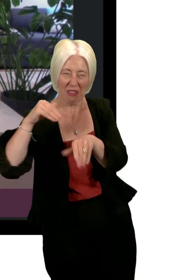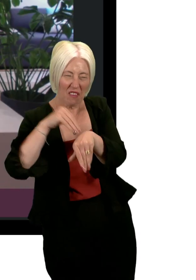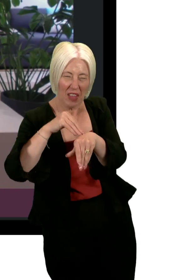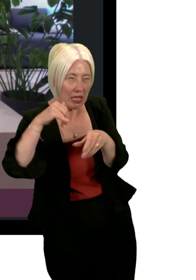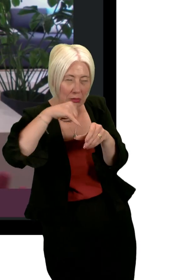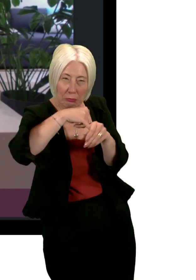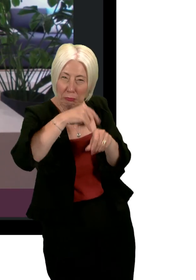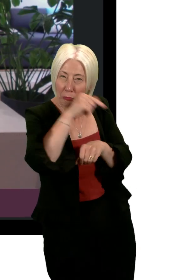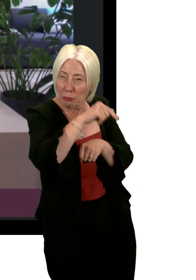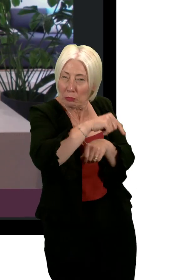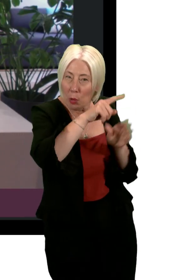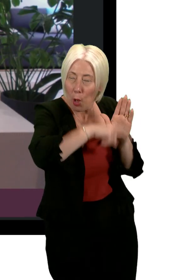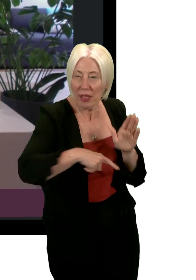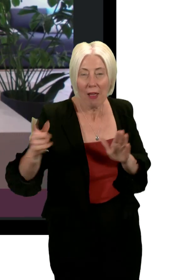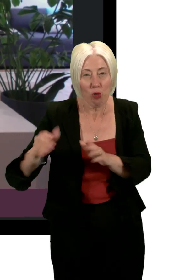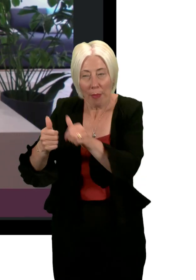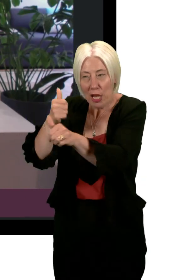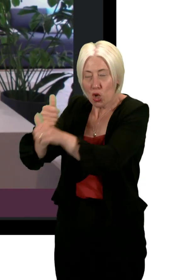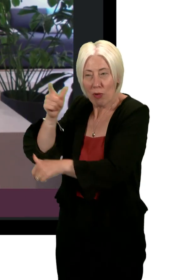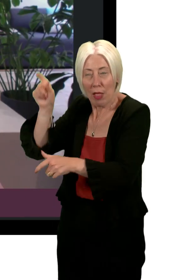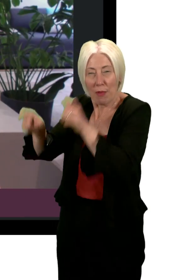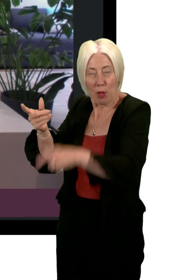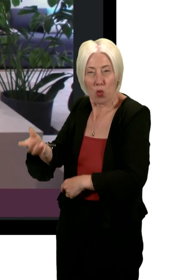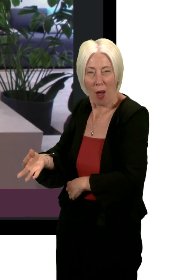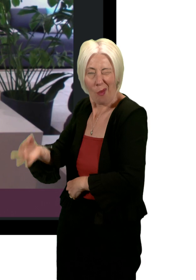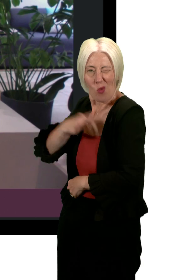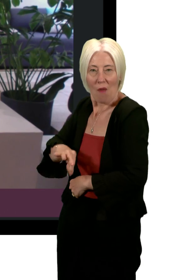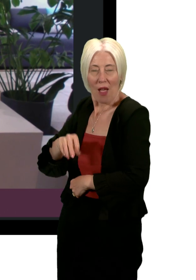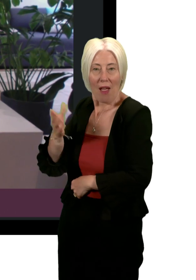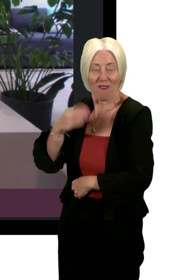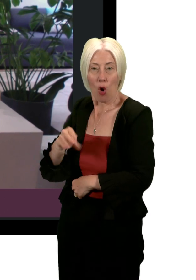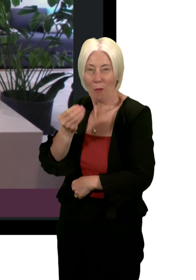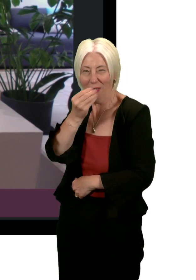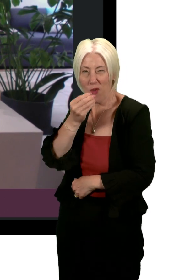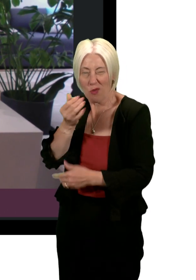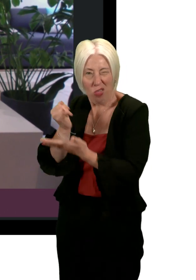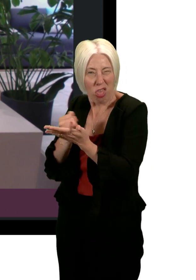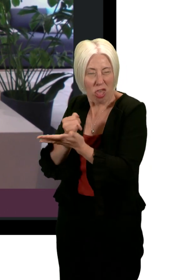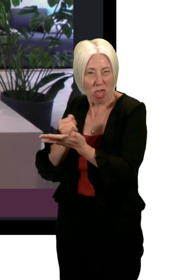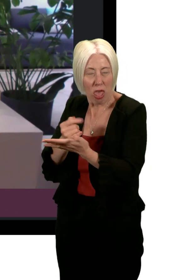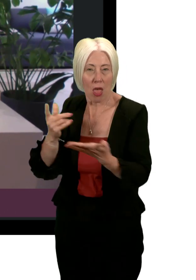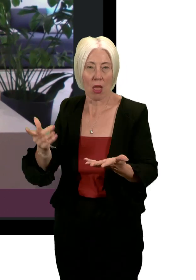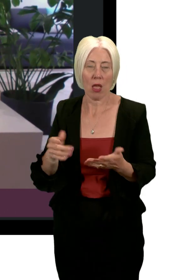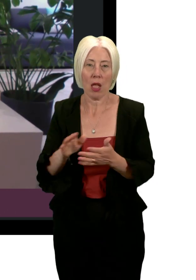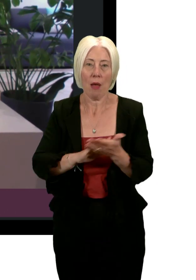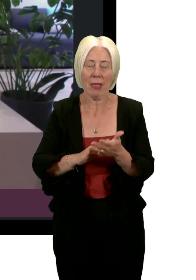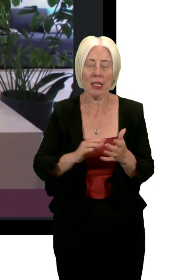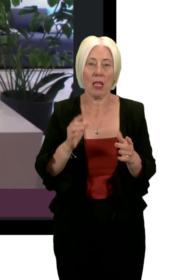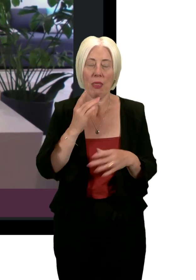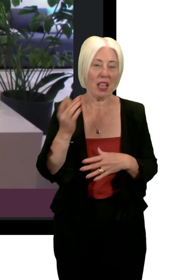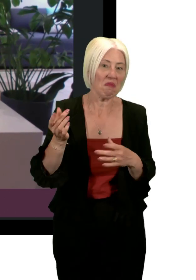get I have a whole chapter called the dark arts, and we have derailing of policy, we have doubt